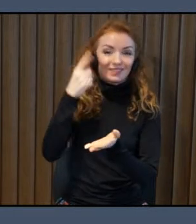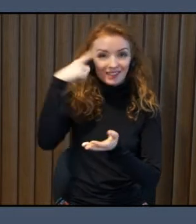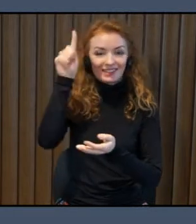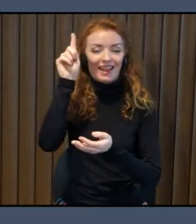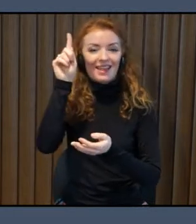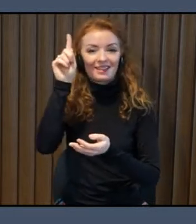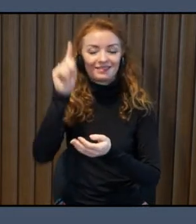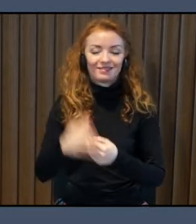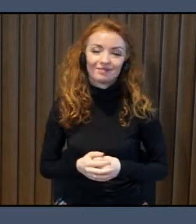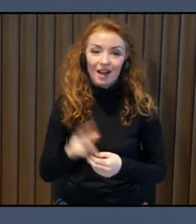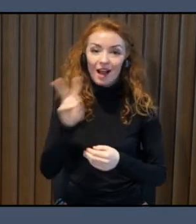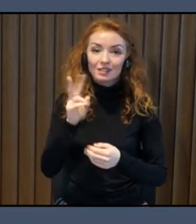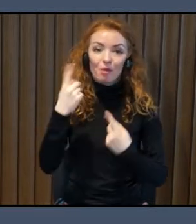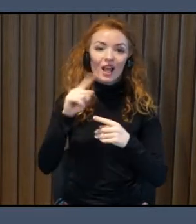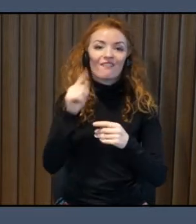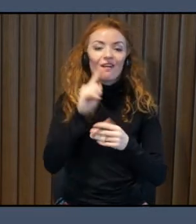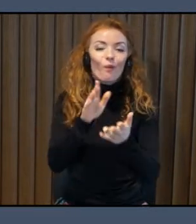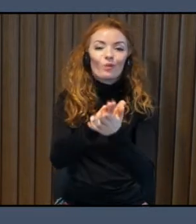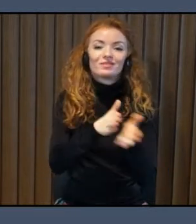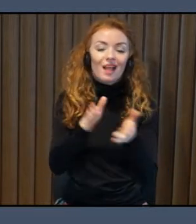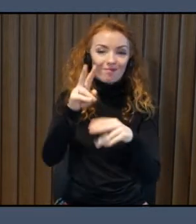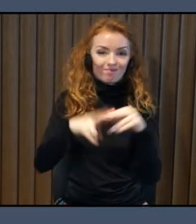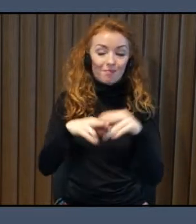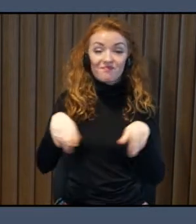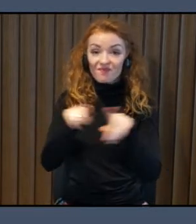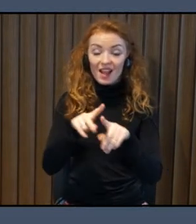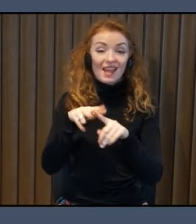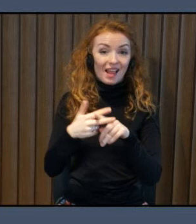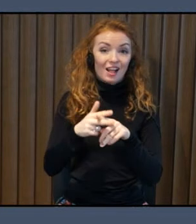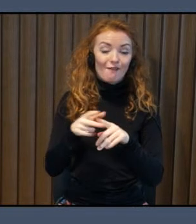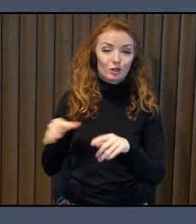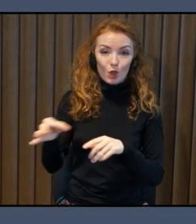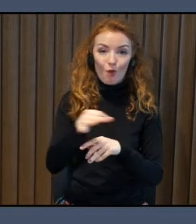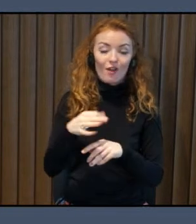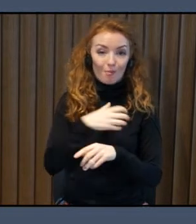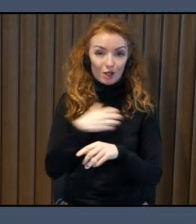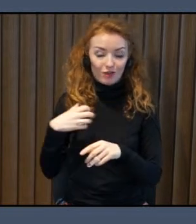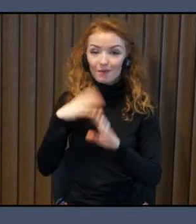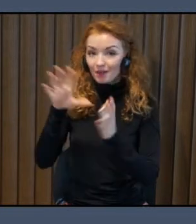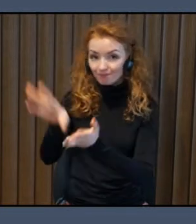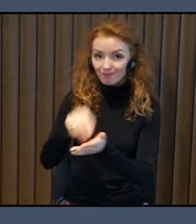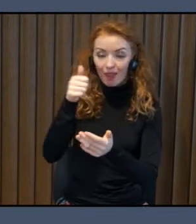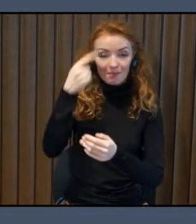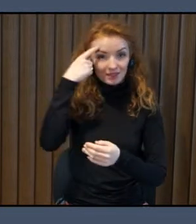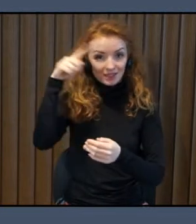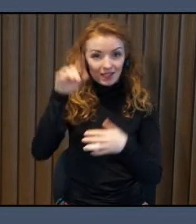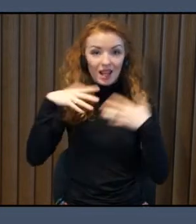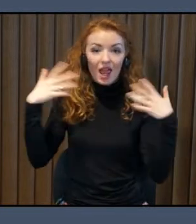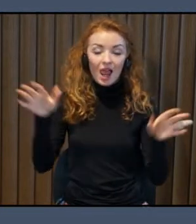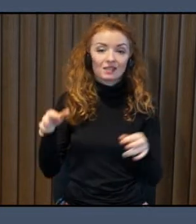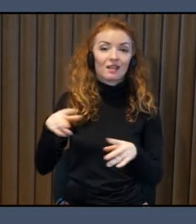for there and advice from them. The same refers also to Jelgava